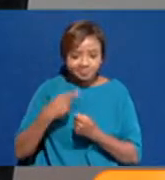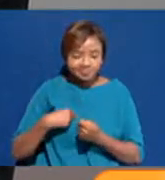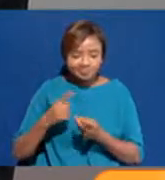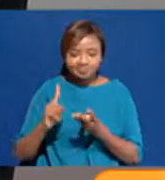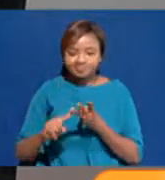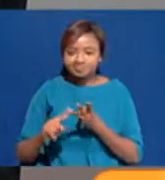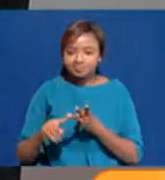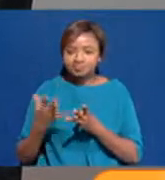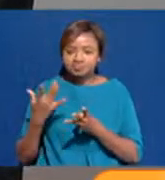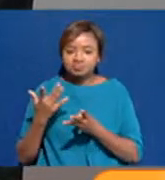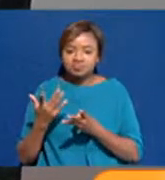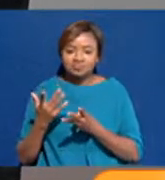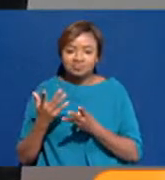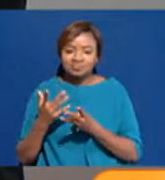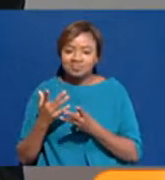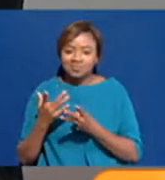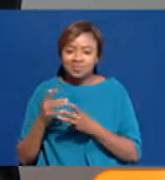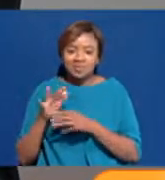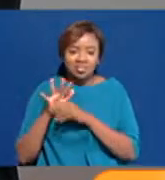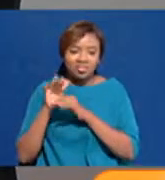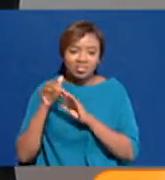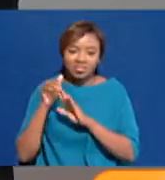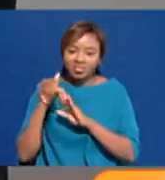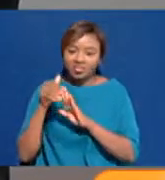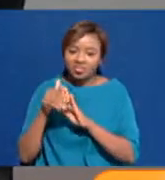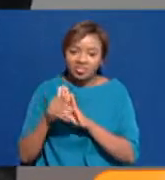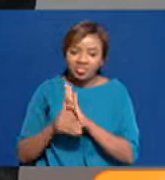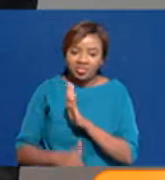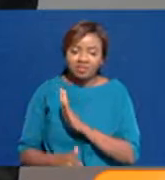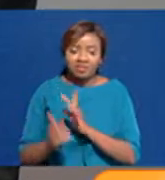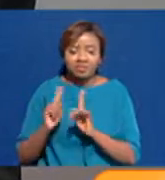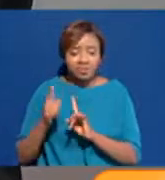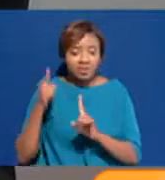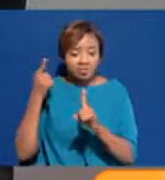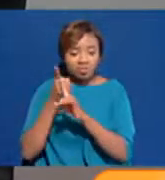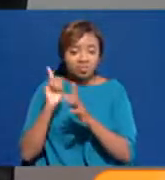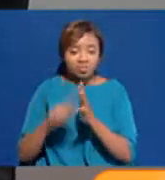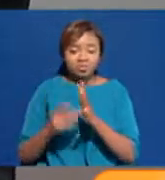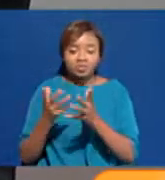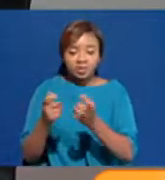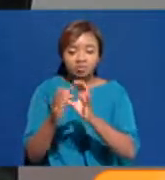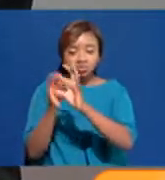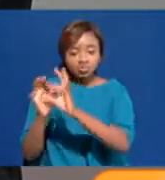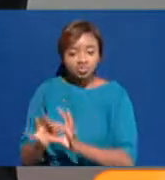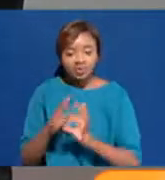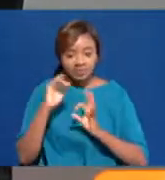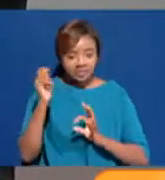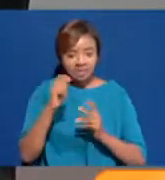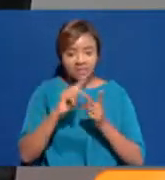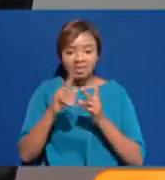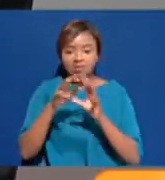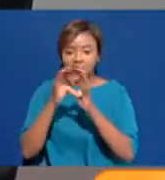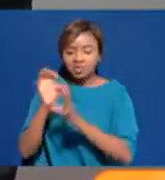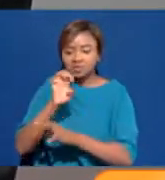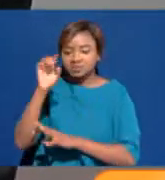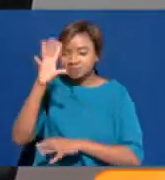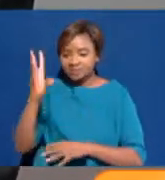to absolute intolerance? Well, we should be uniting a Kenya, uniting East Africa, uniting